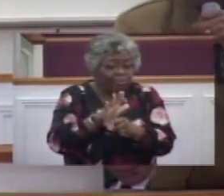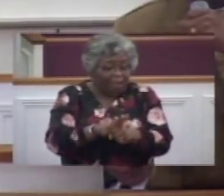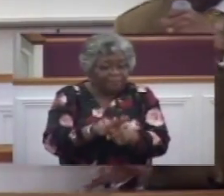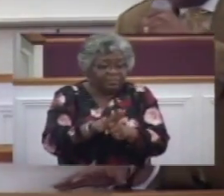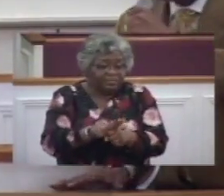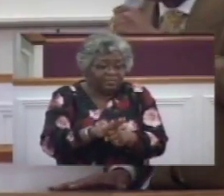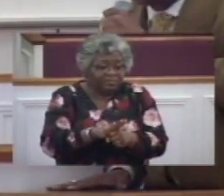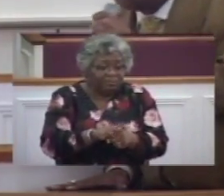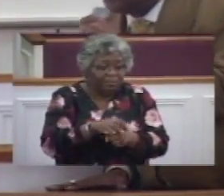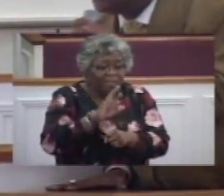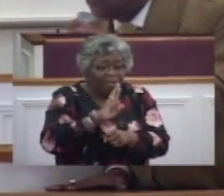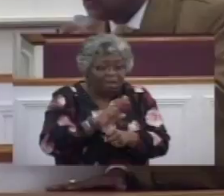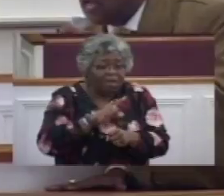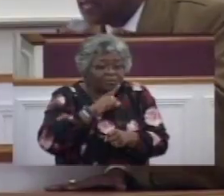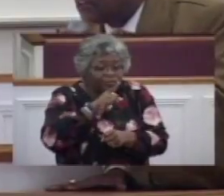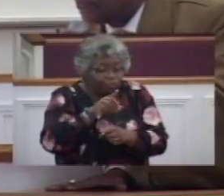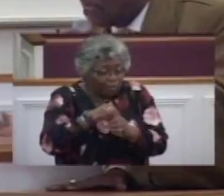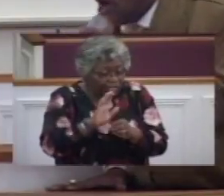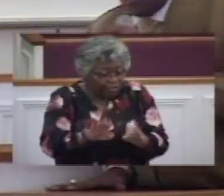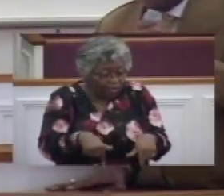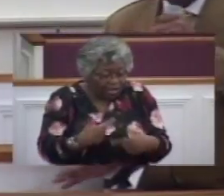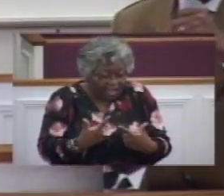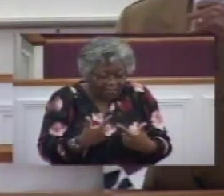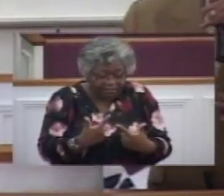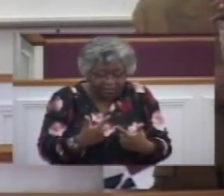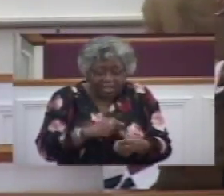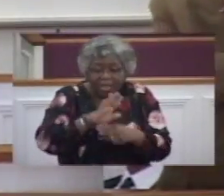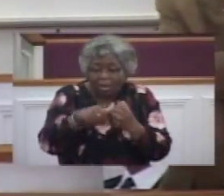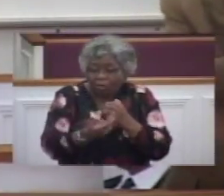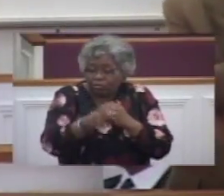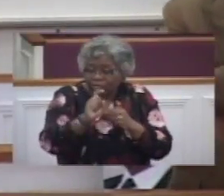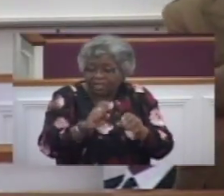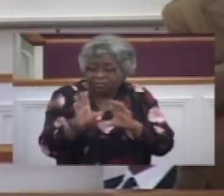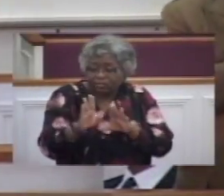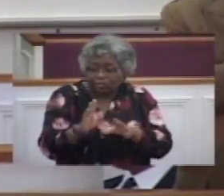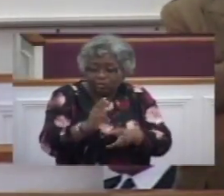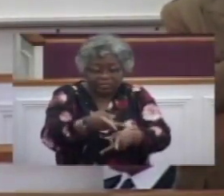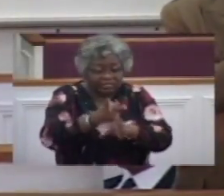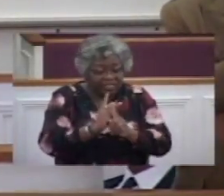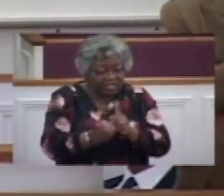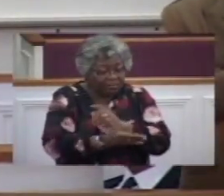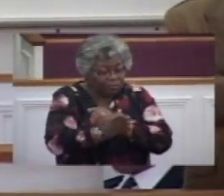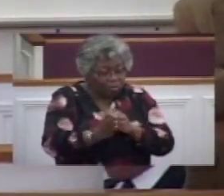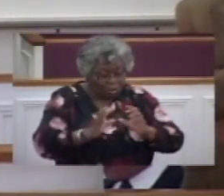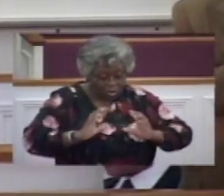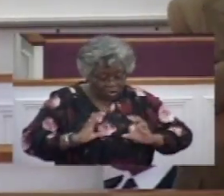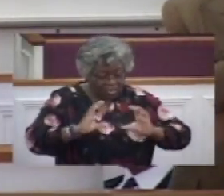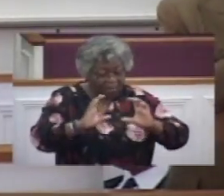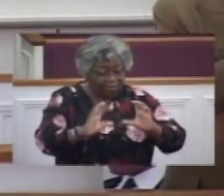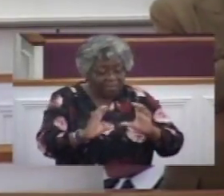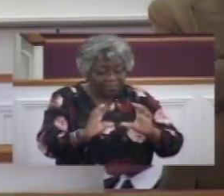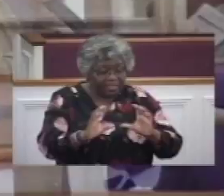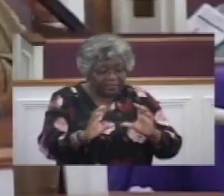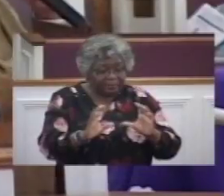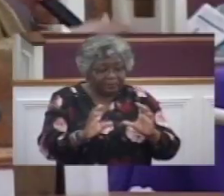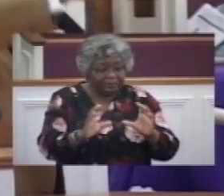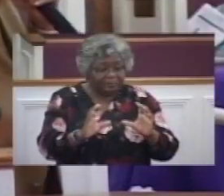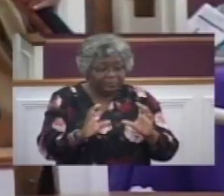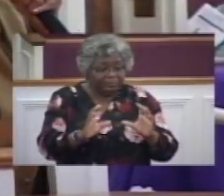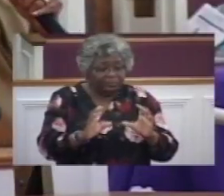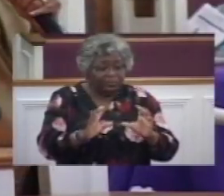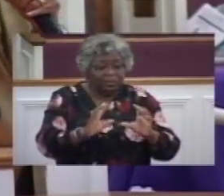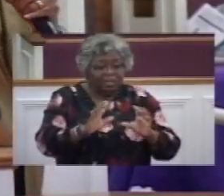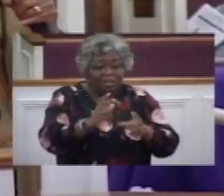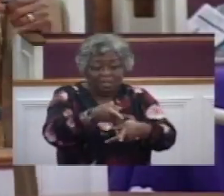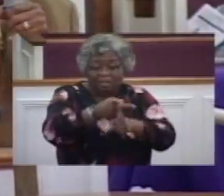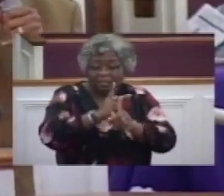promises are true in your life. All you got to do is keep your commitment. Come on, talk back to me. Say, I got to